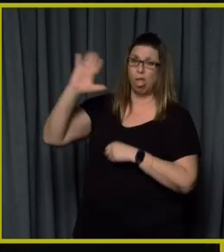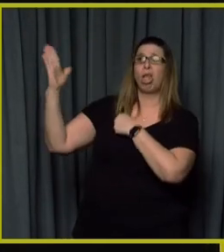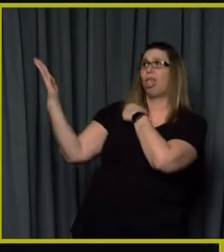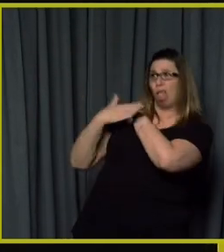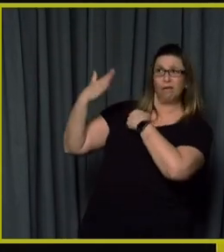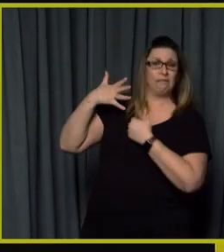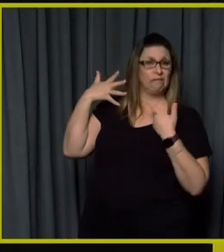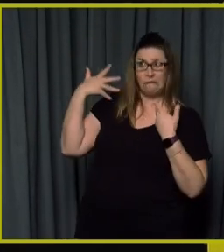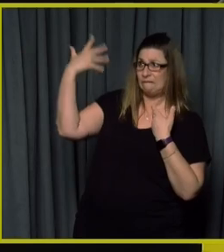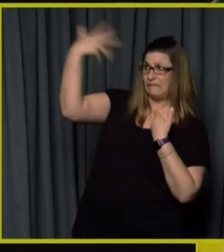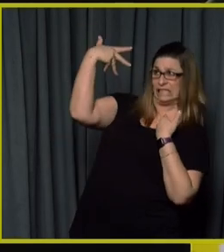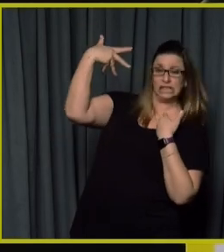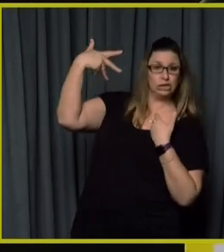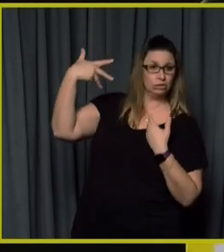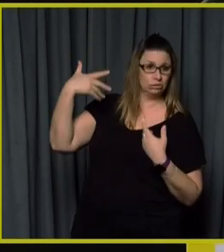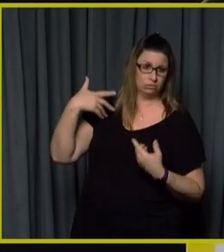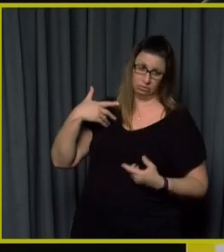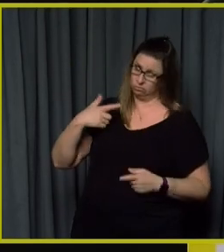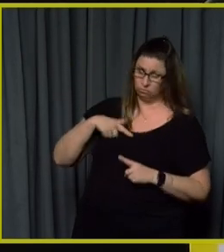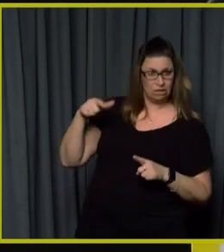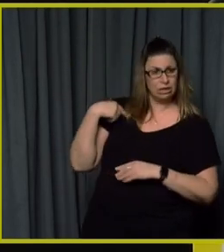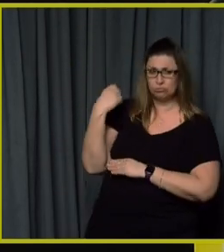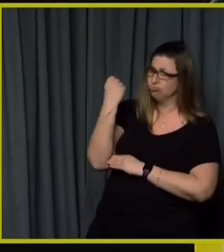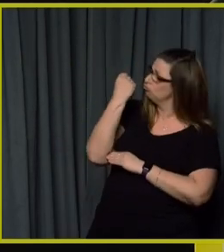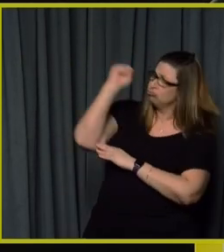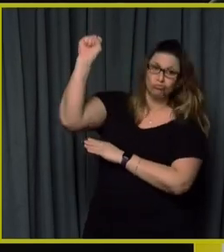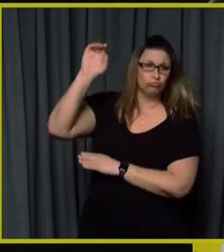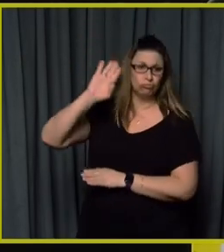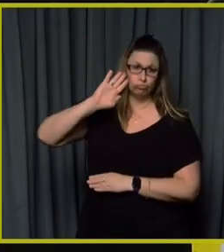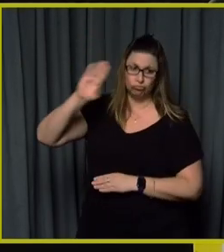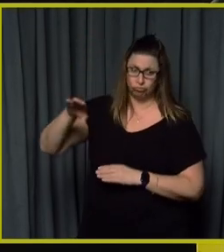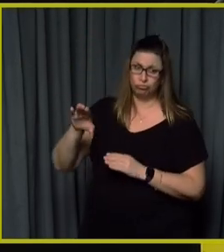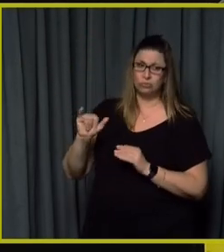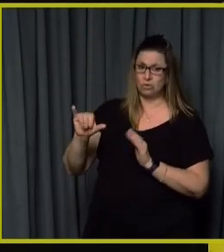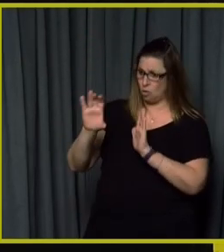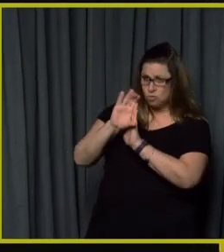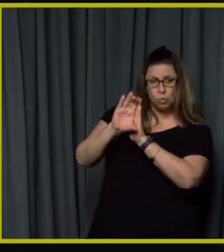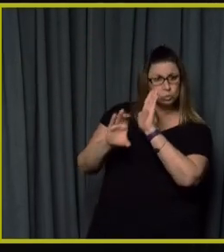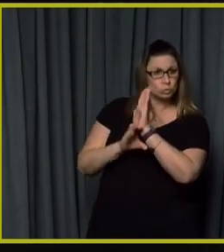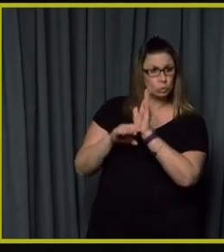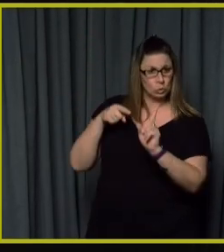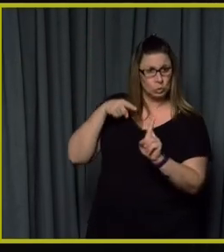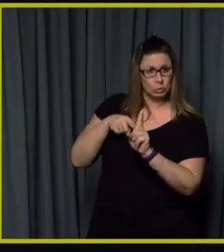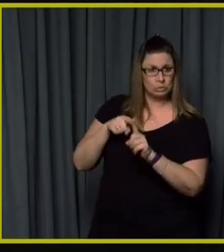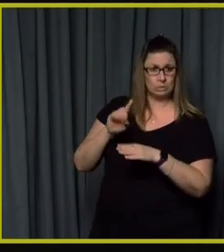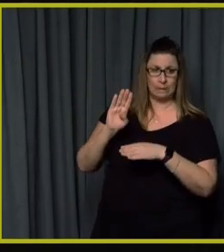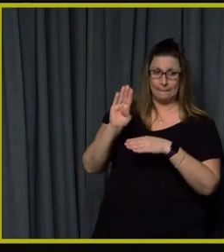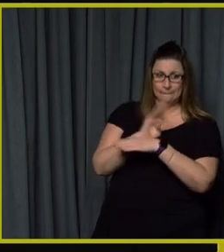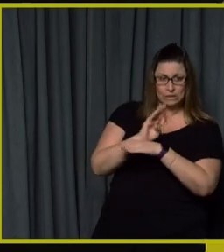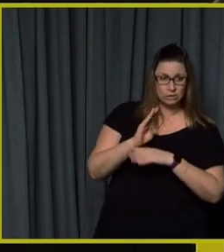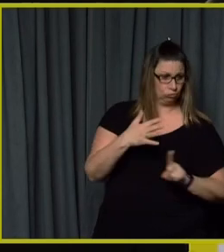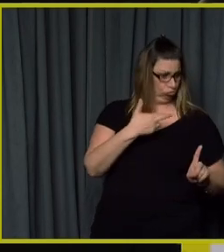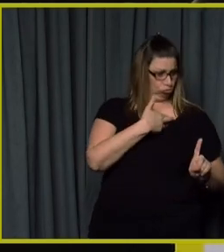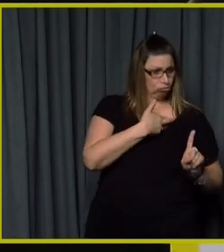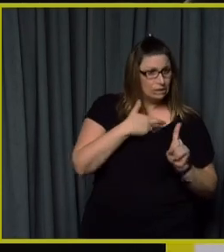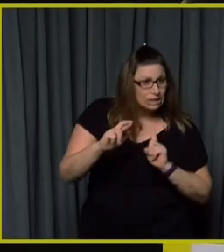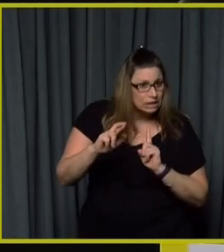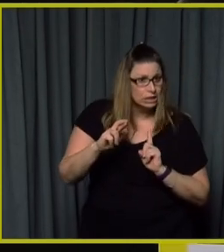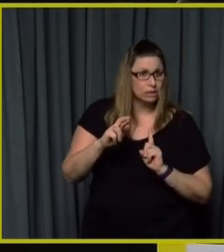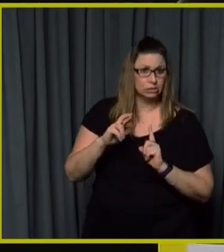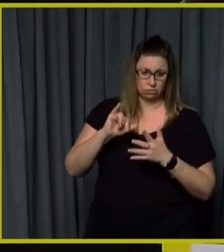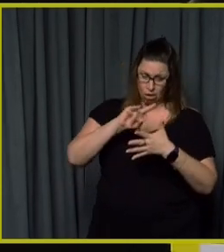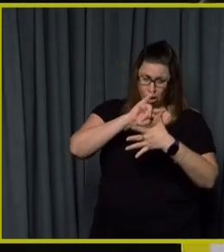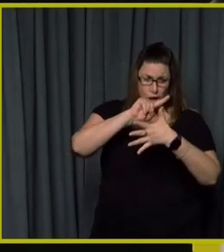our Constitution and our holiest of scriptures. But if we mobilize, organize, register,